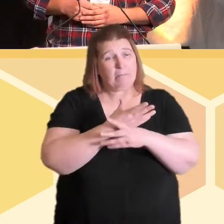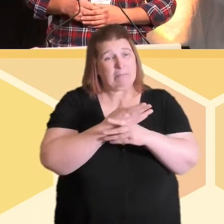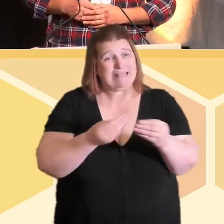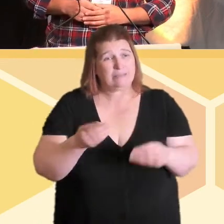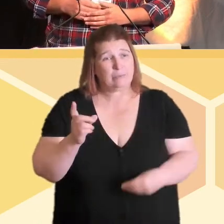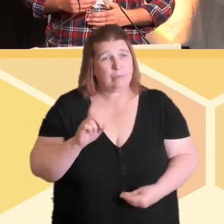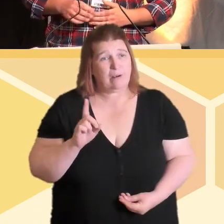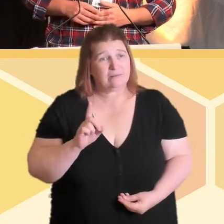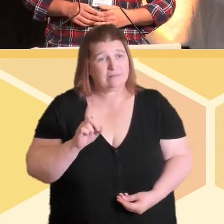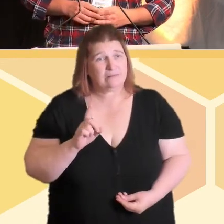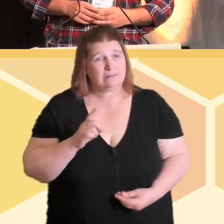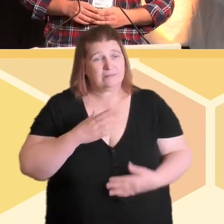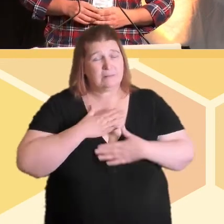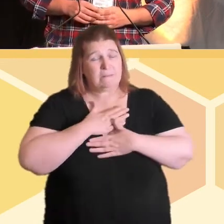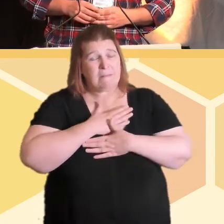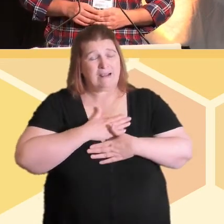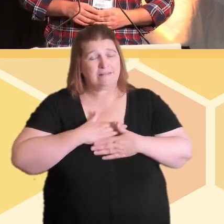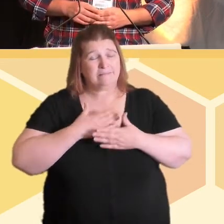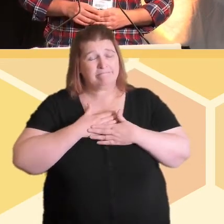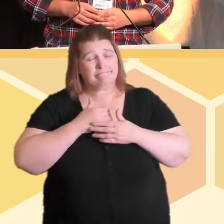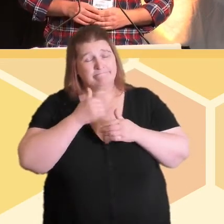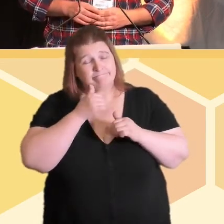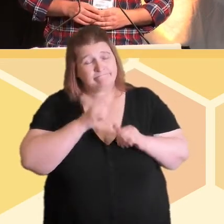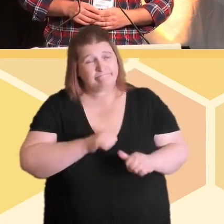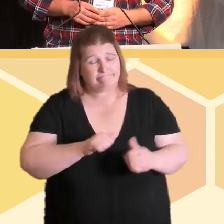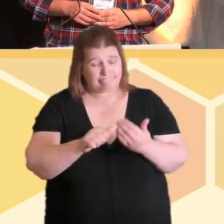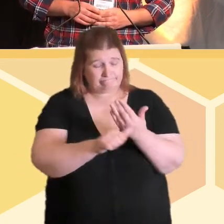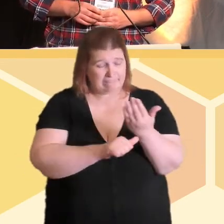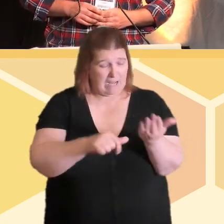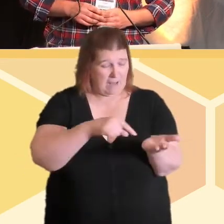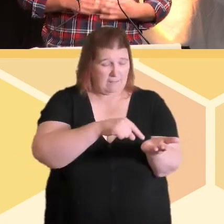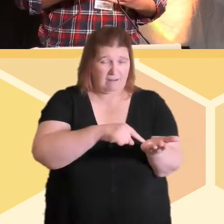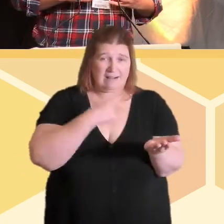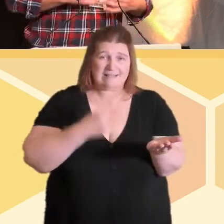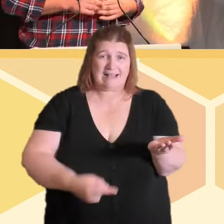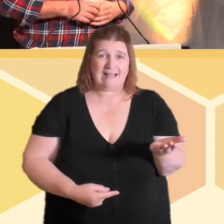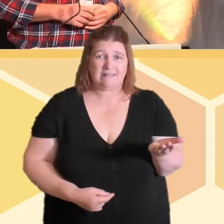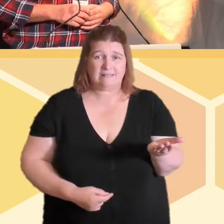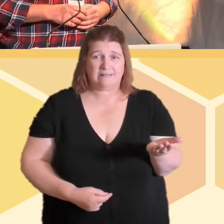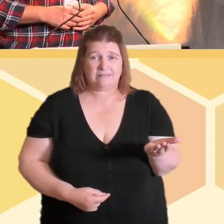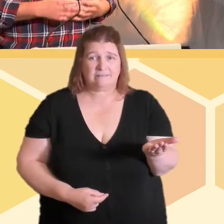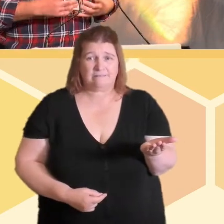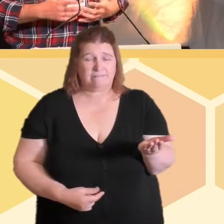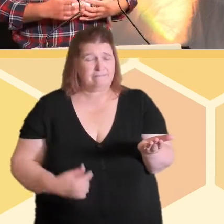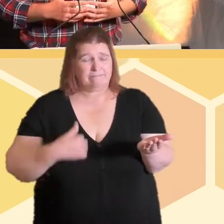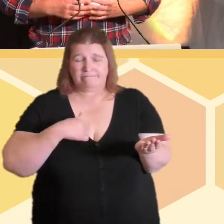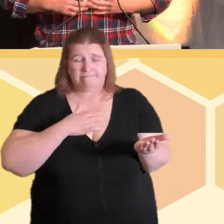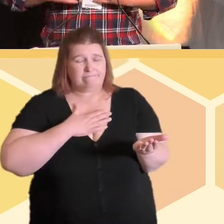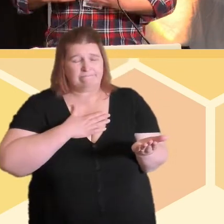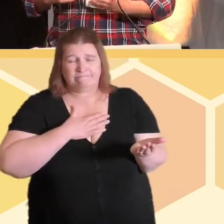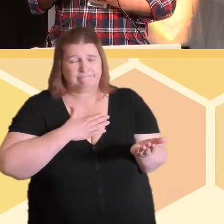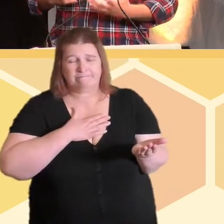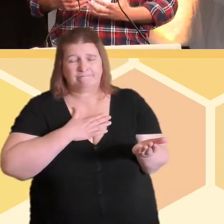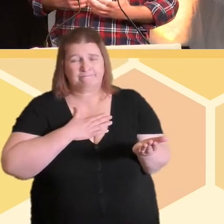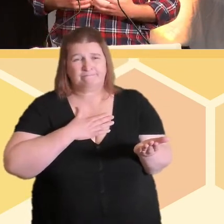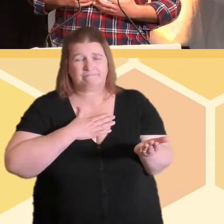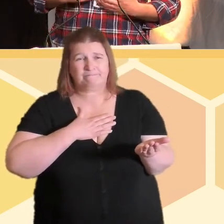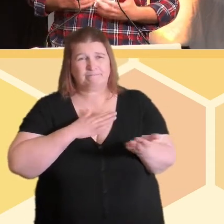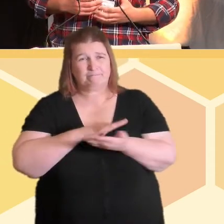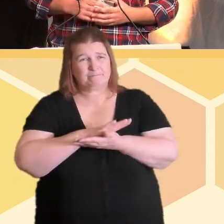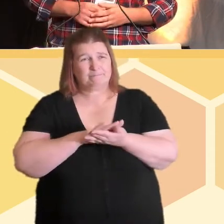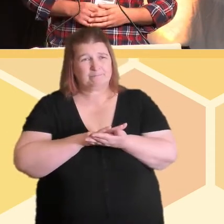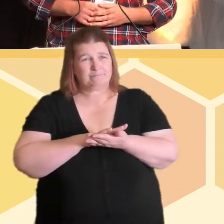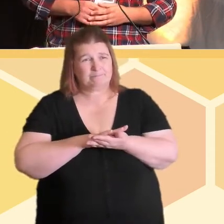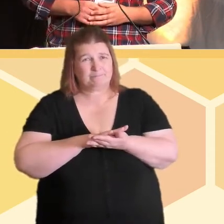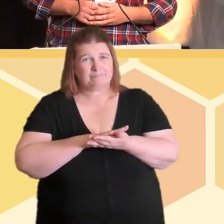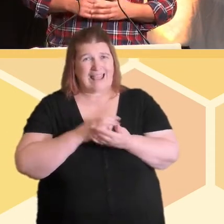Thunberg than they do from the Word of God. And this pains me. This pains me because what does this say about